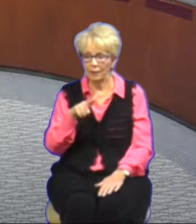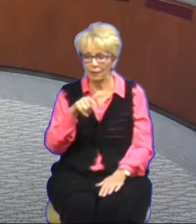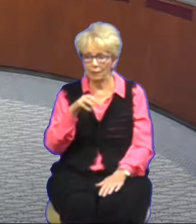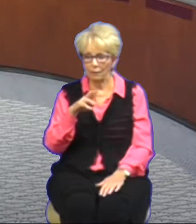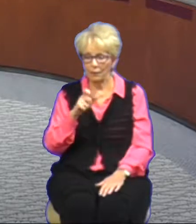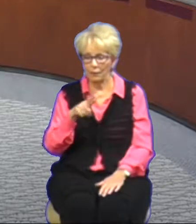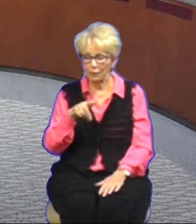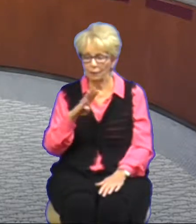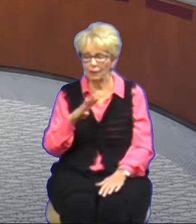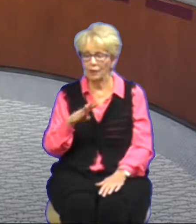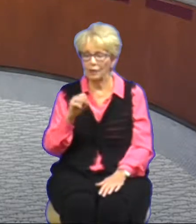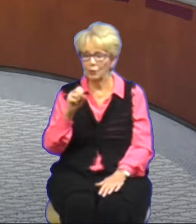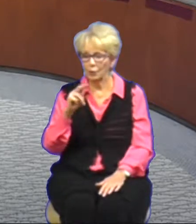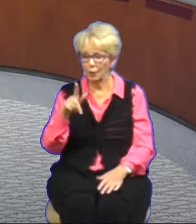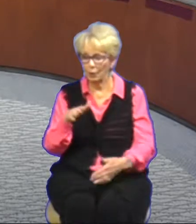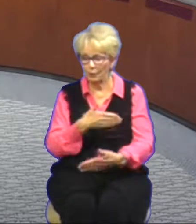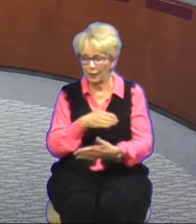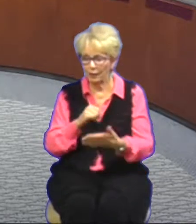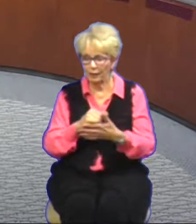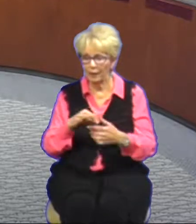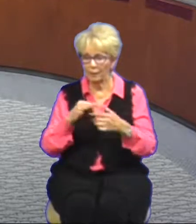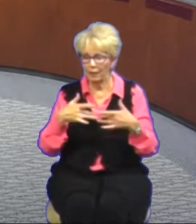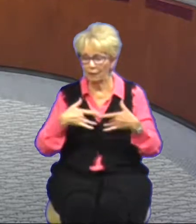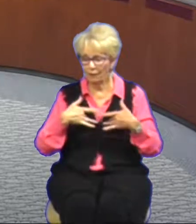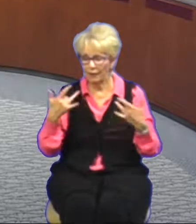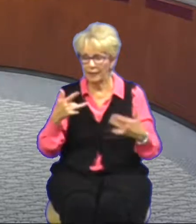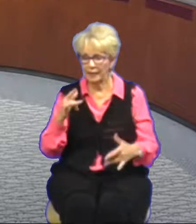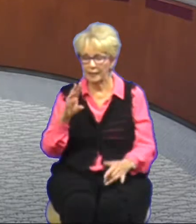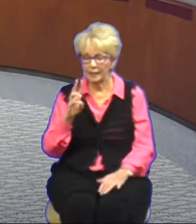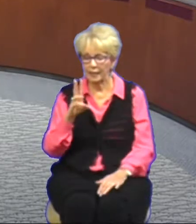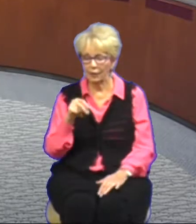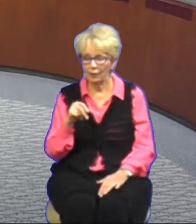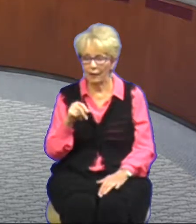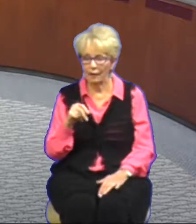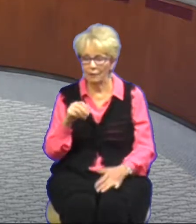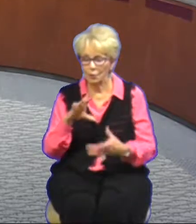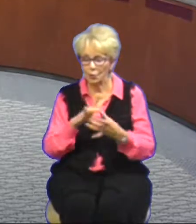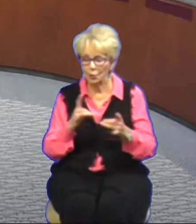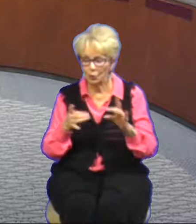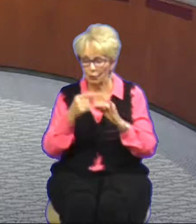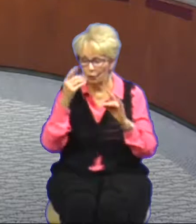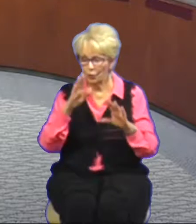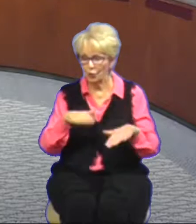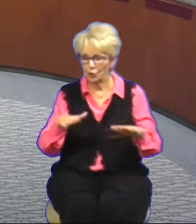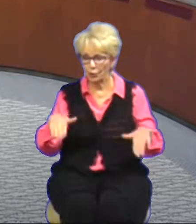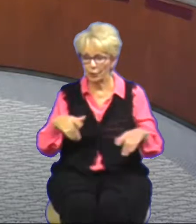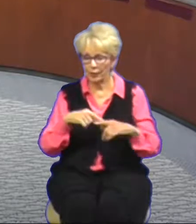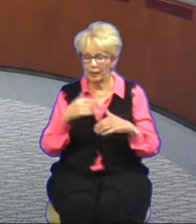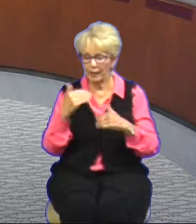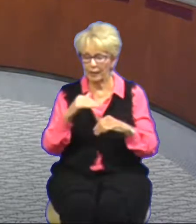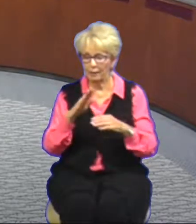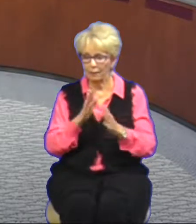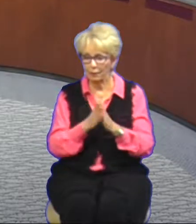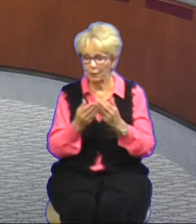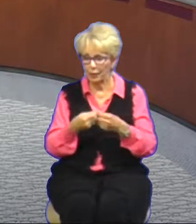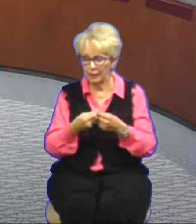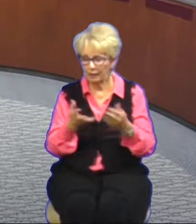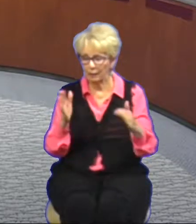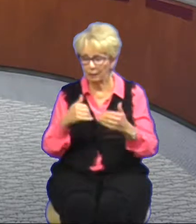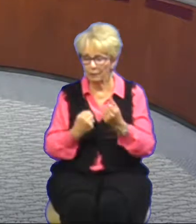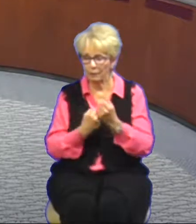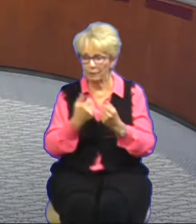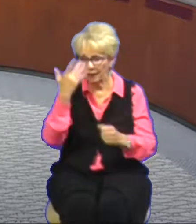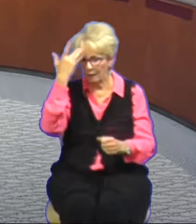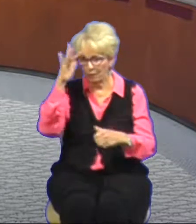Groove, which is soul music. And a special event night at 6:30, Storytime for Children and Limited Book Giveaway, sponsored by